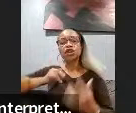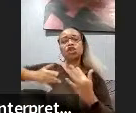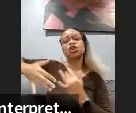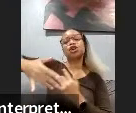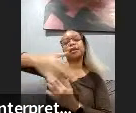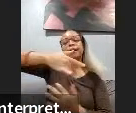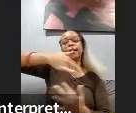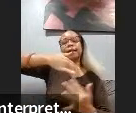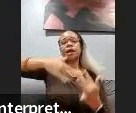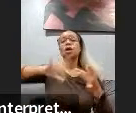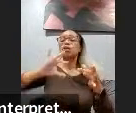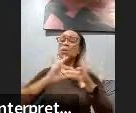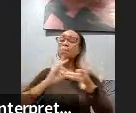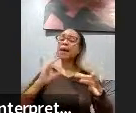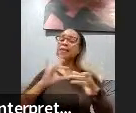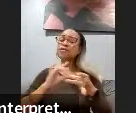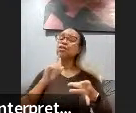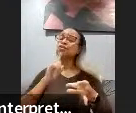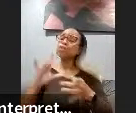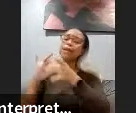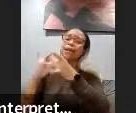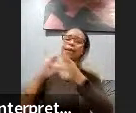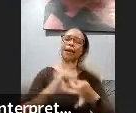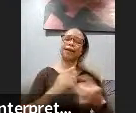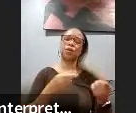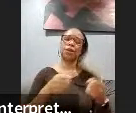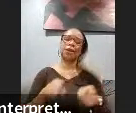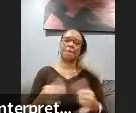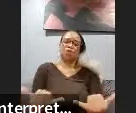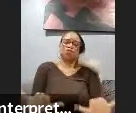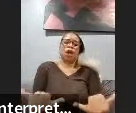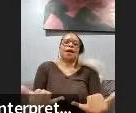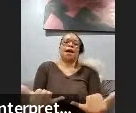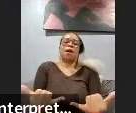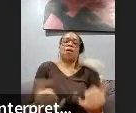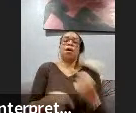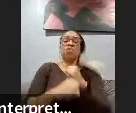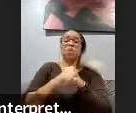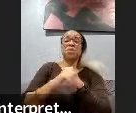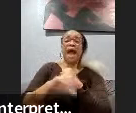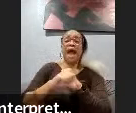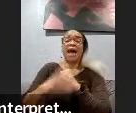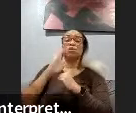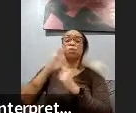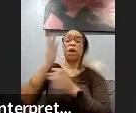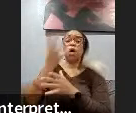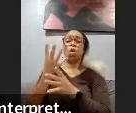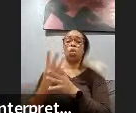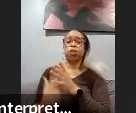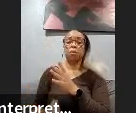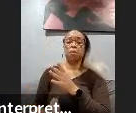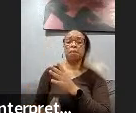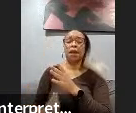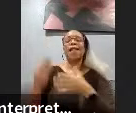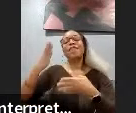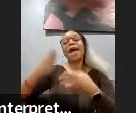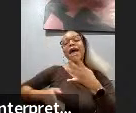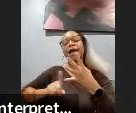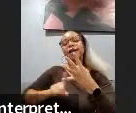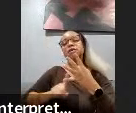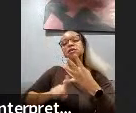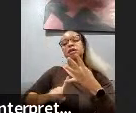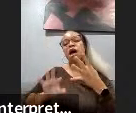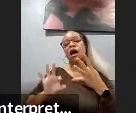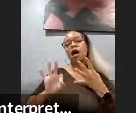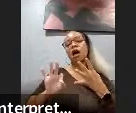so the messaging is really tied to what's happening in the moment, because these ads will go away at the end of February. And so if during